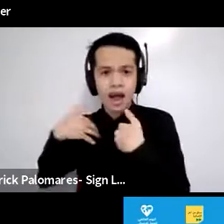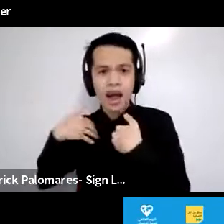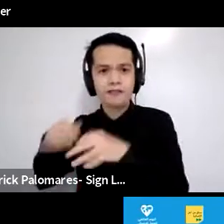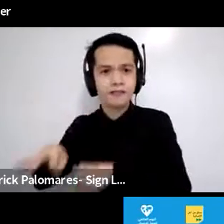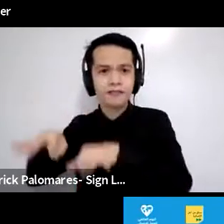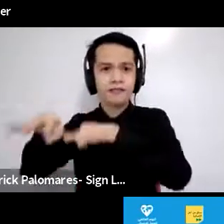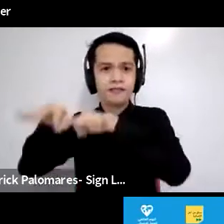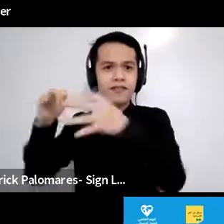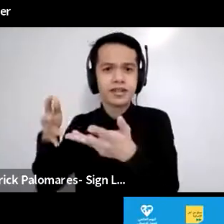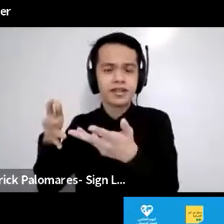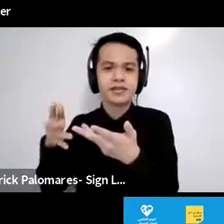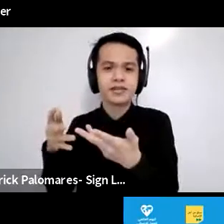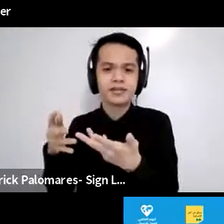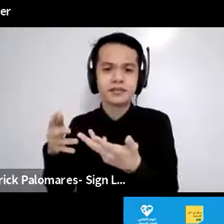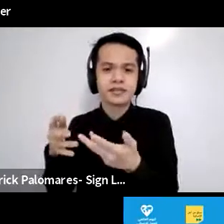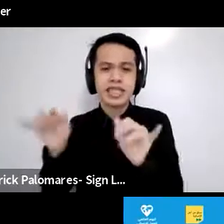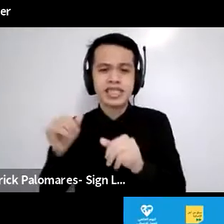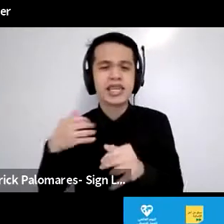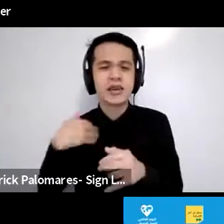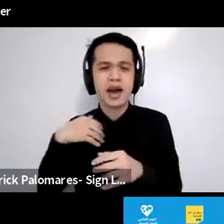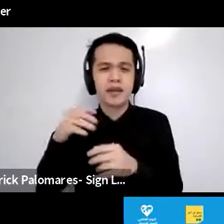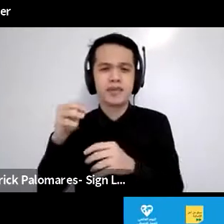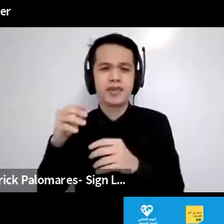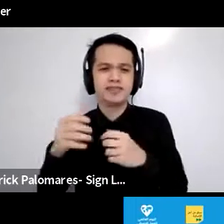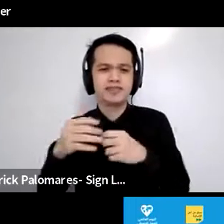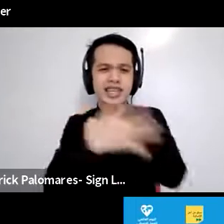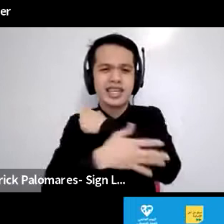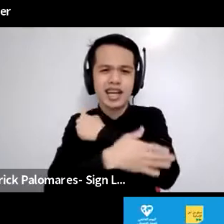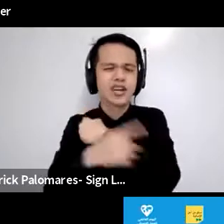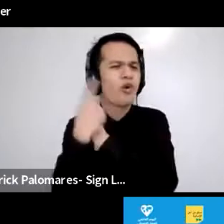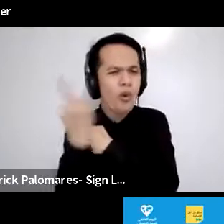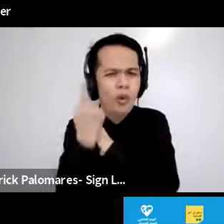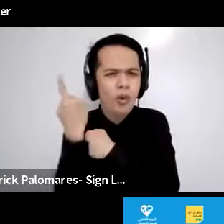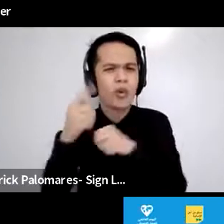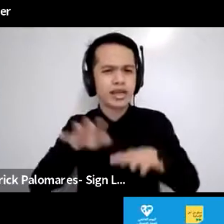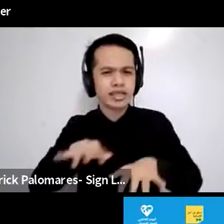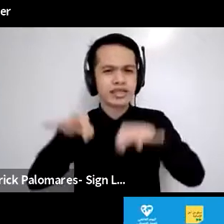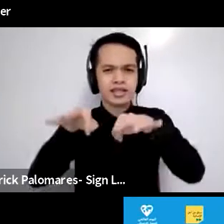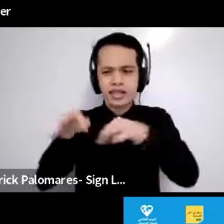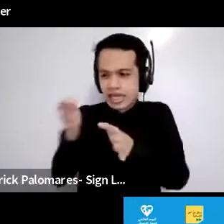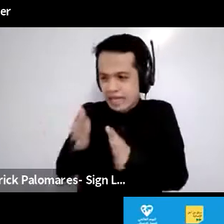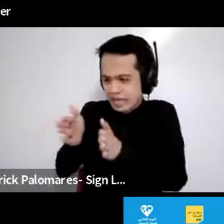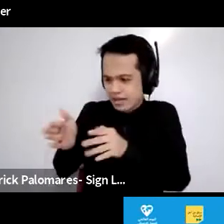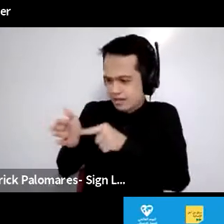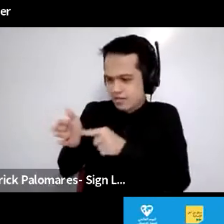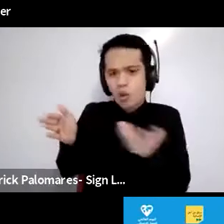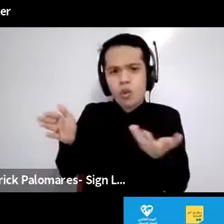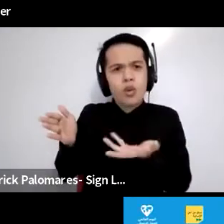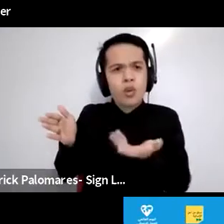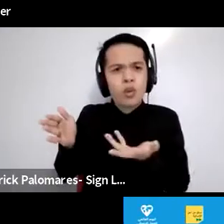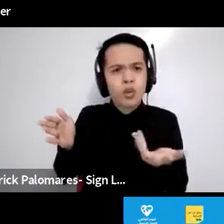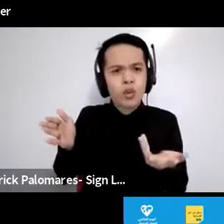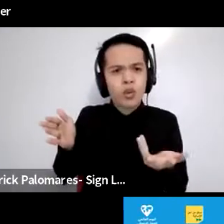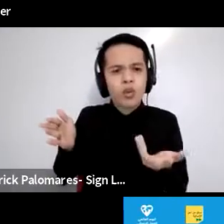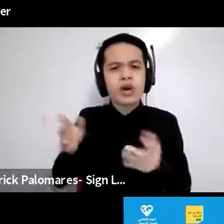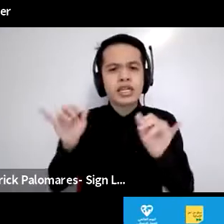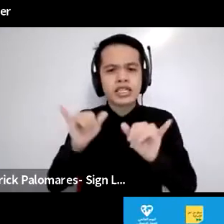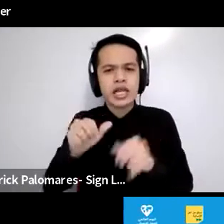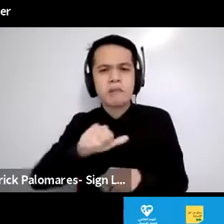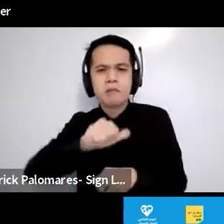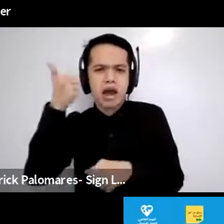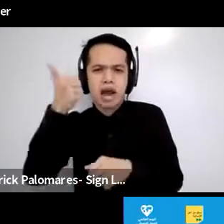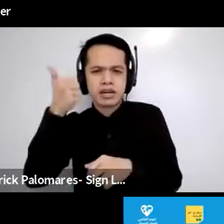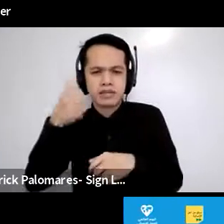know that we're a country that's so prone to flooding. Where is the preparation for that? And then on another side of